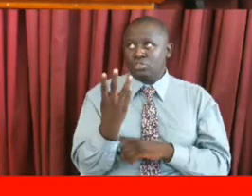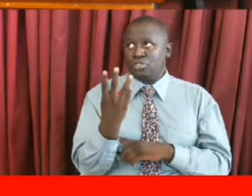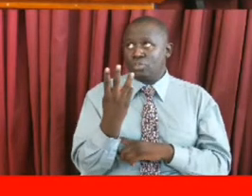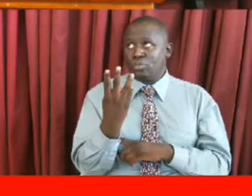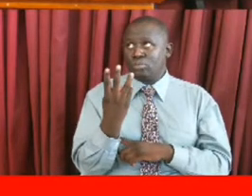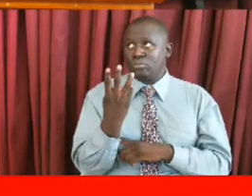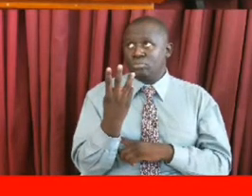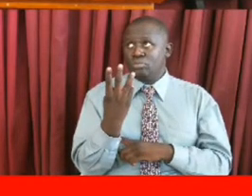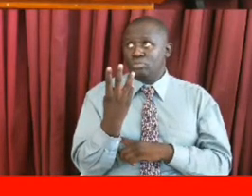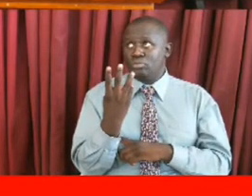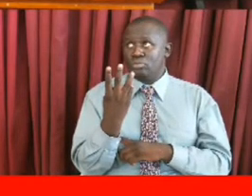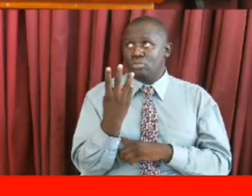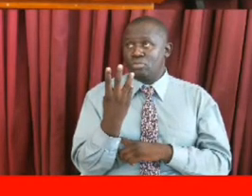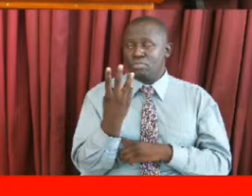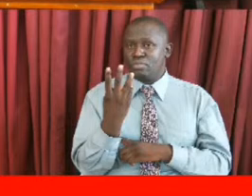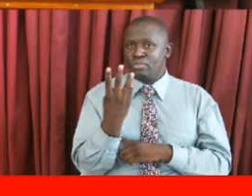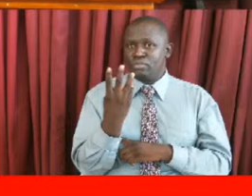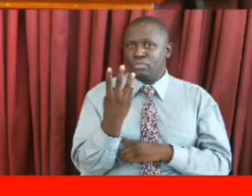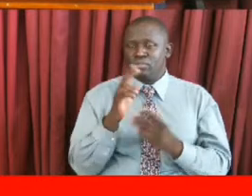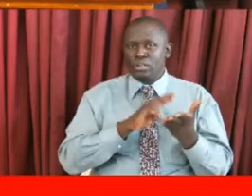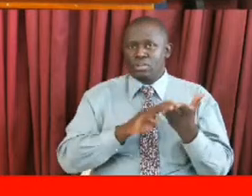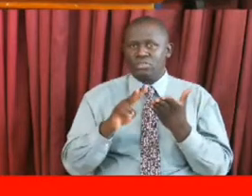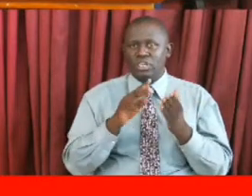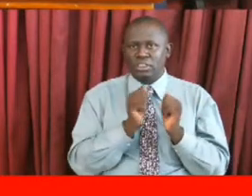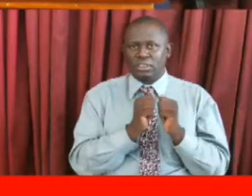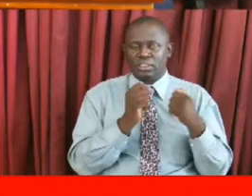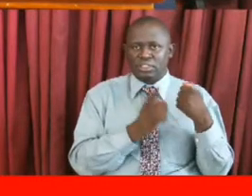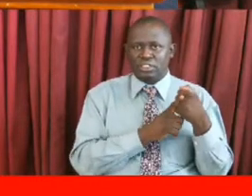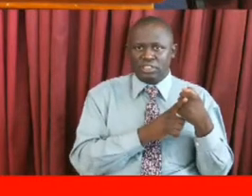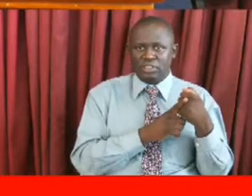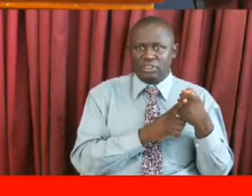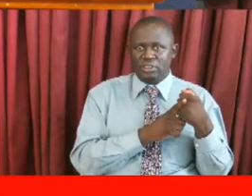to8 first Thessalonians 46